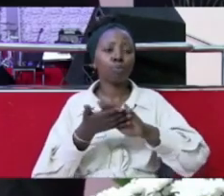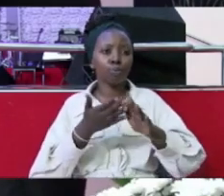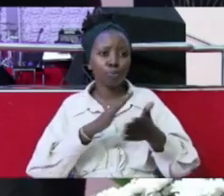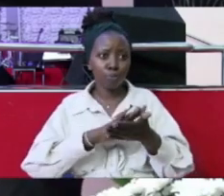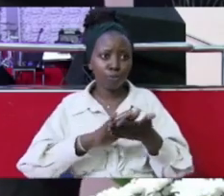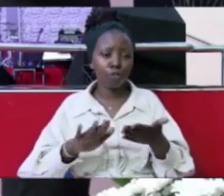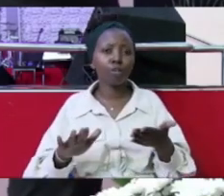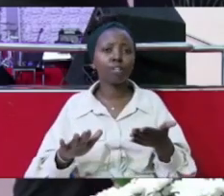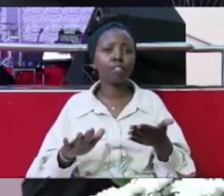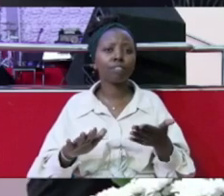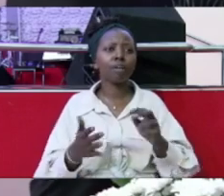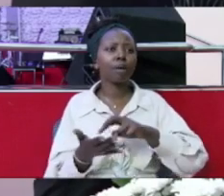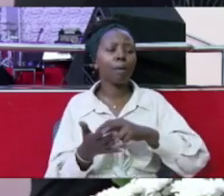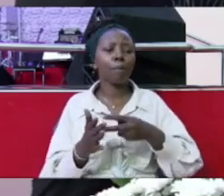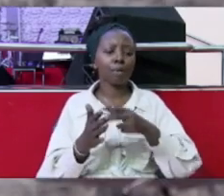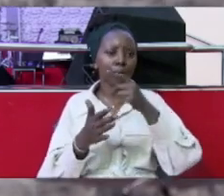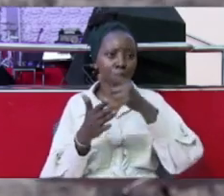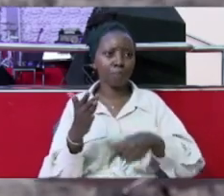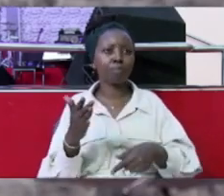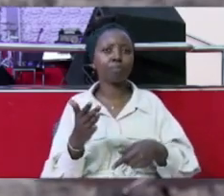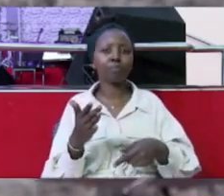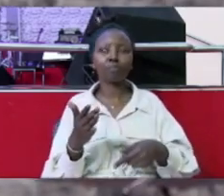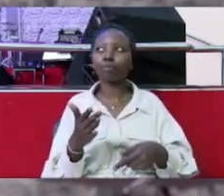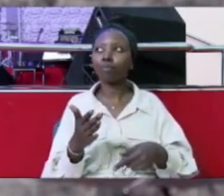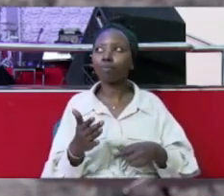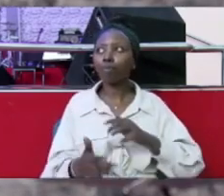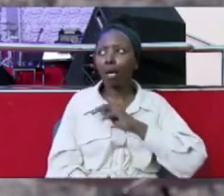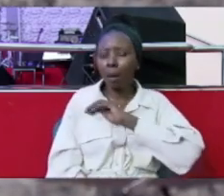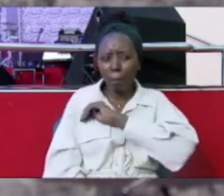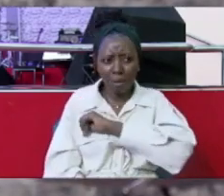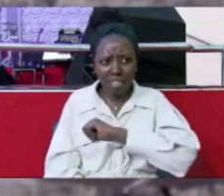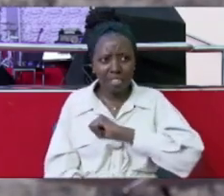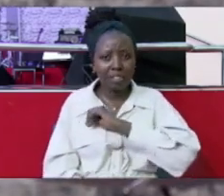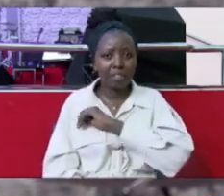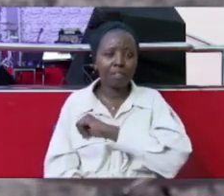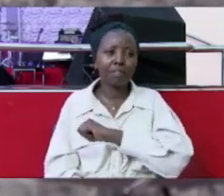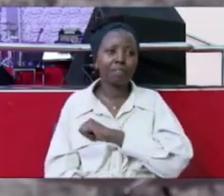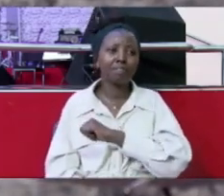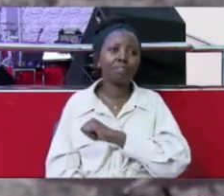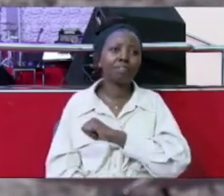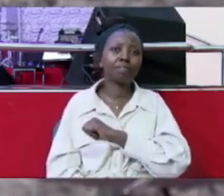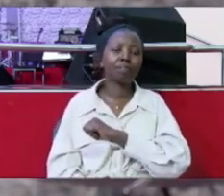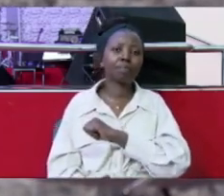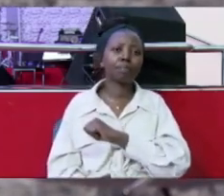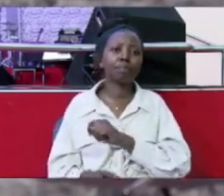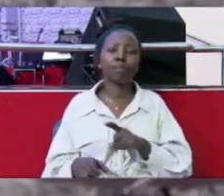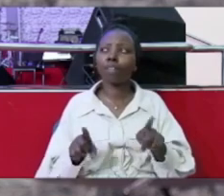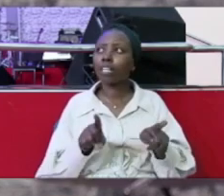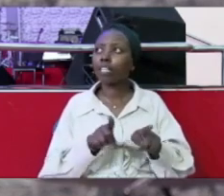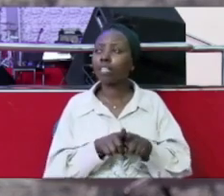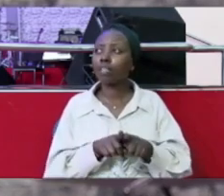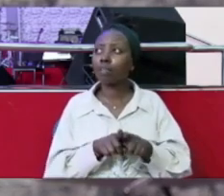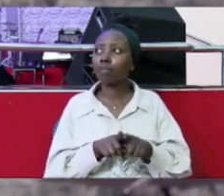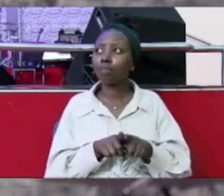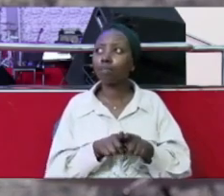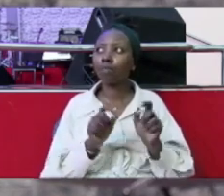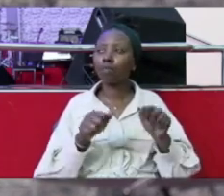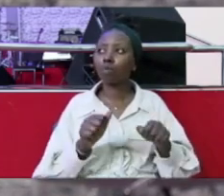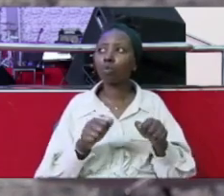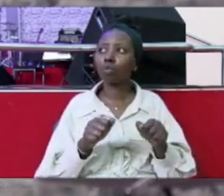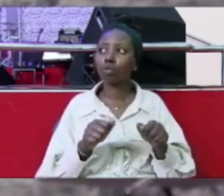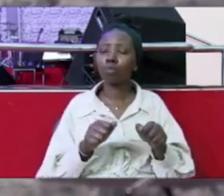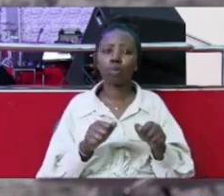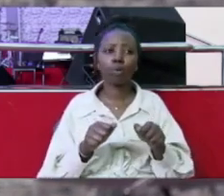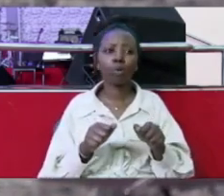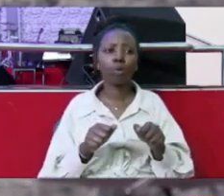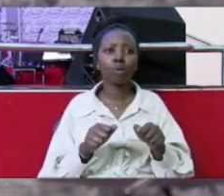wengine. In other words, kwa maneno mengine, forbearance ni kwamba uvumilivu, is the capacity, ni uwezo, to adjust